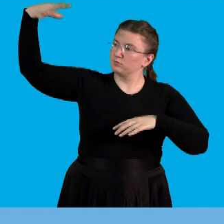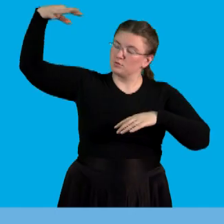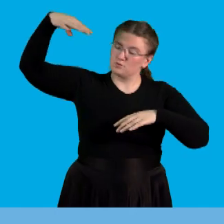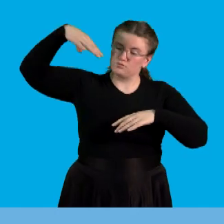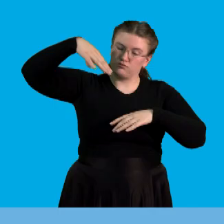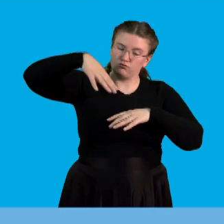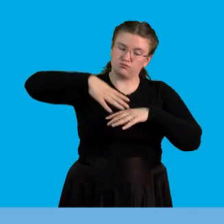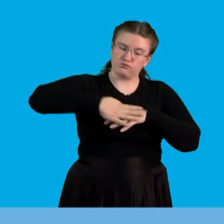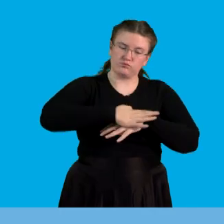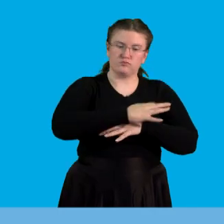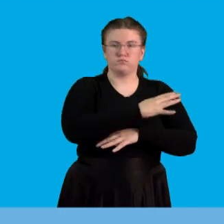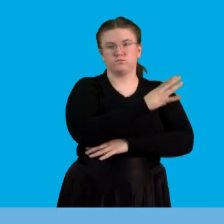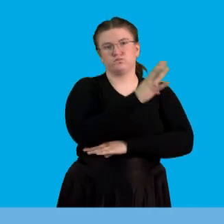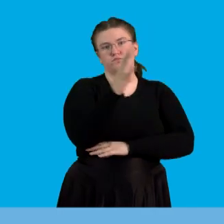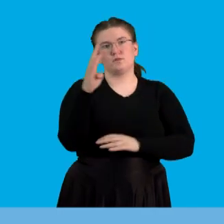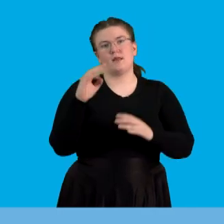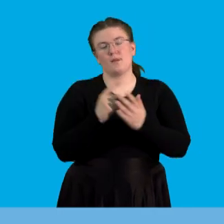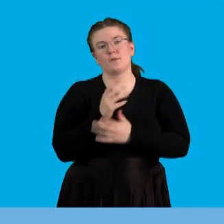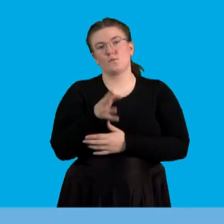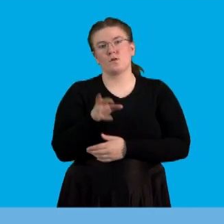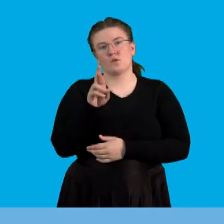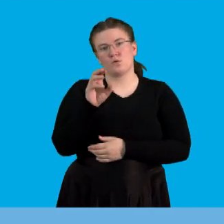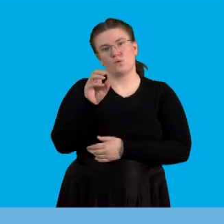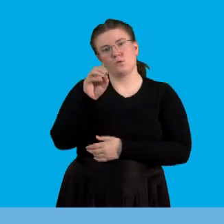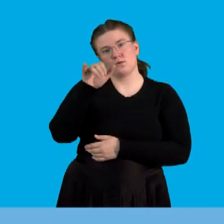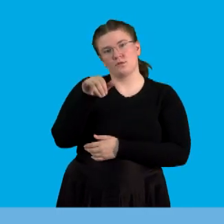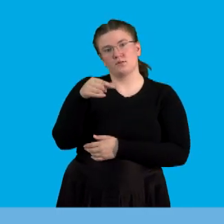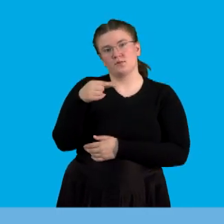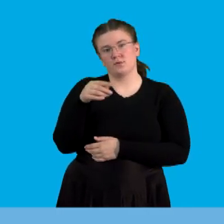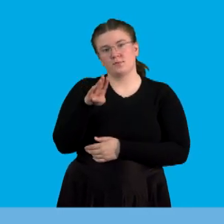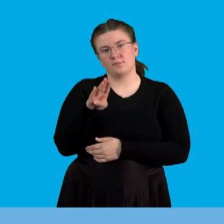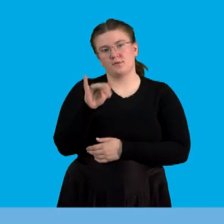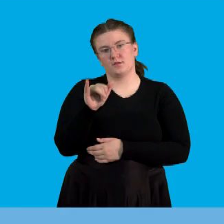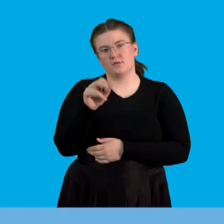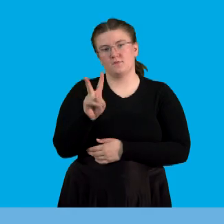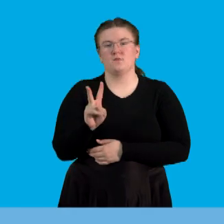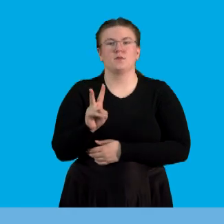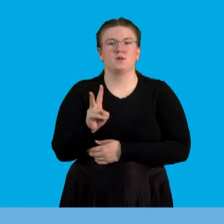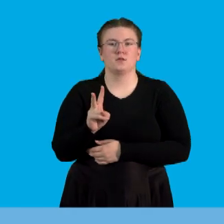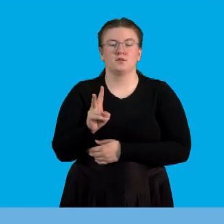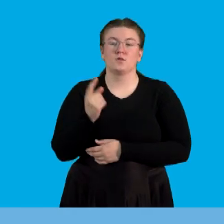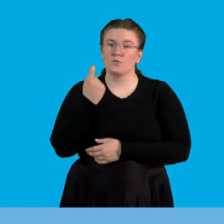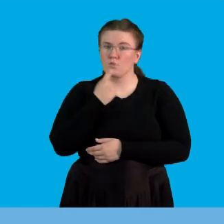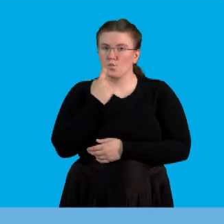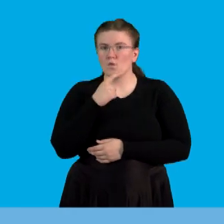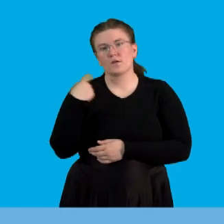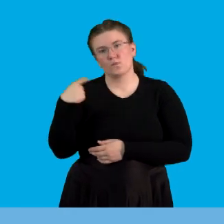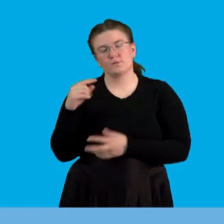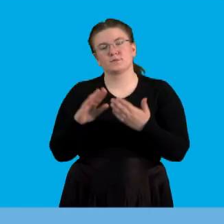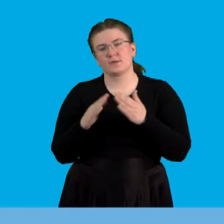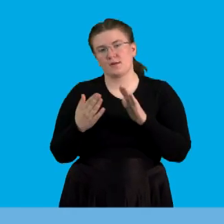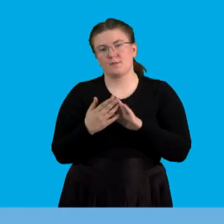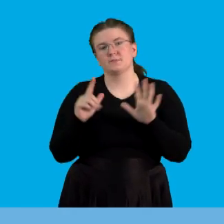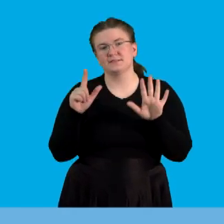to be the ones that we have talked about, the Roig beave. So the white light will always split into these 7